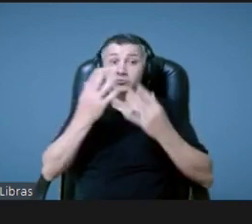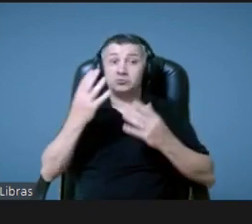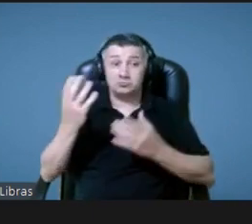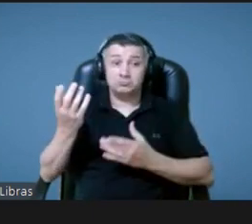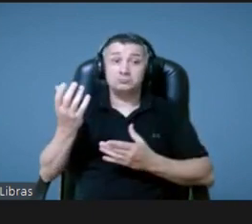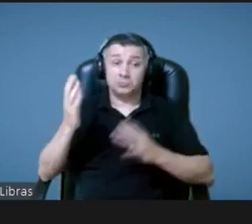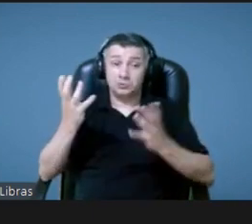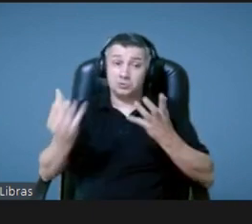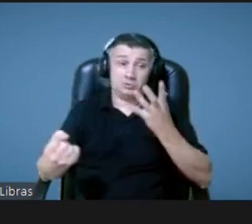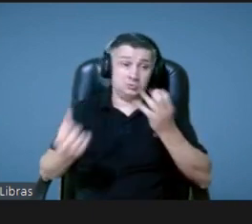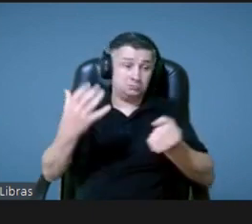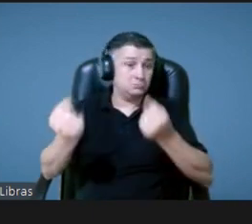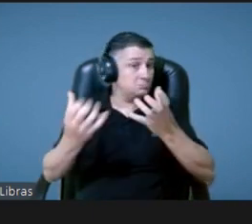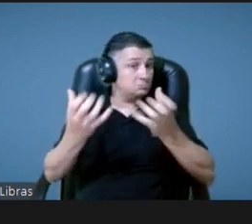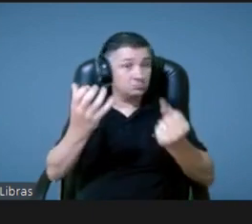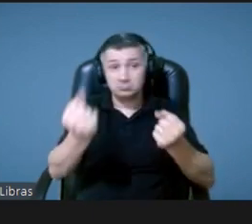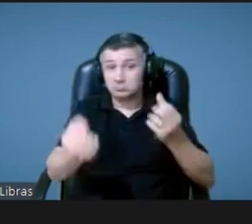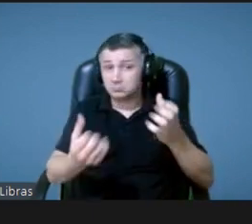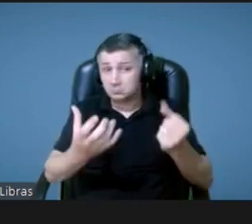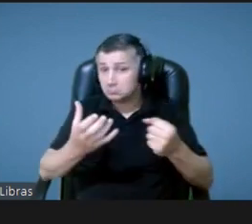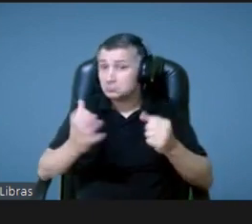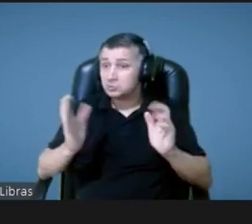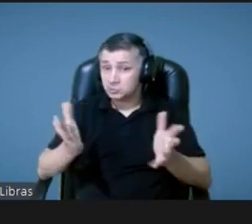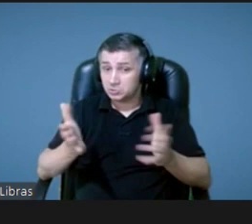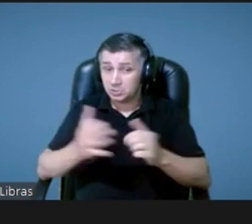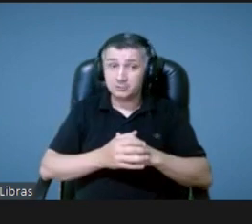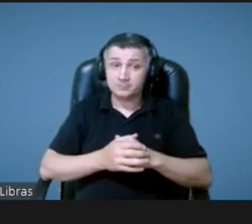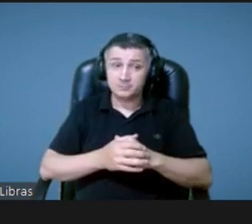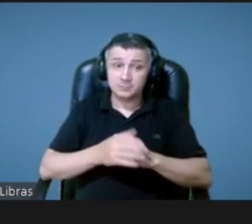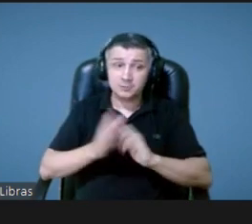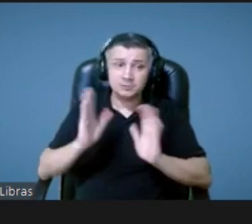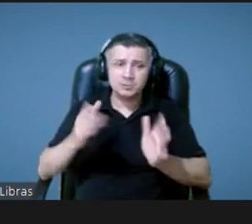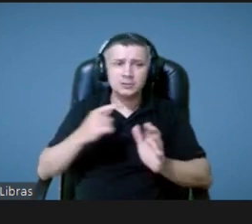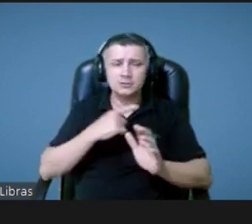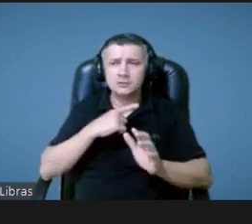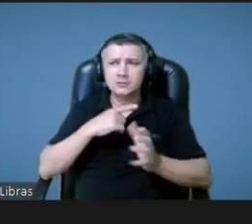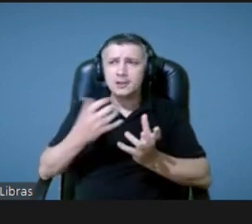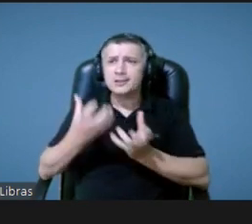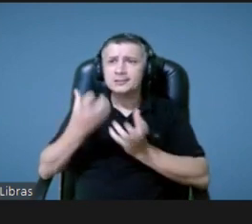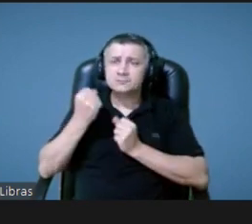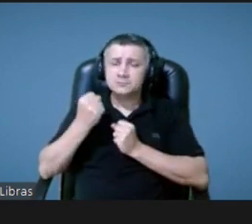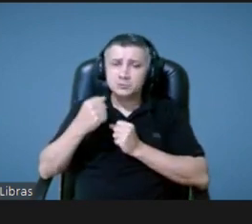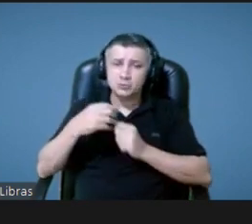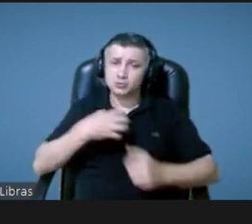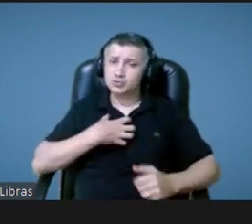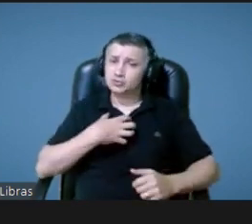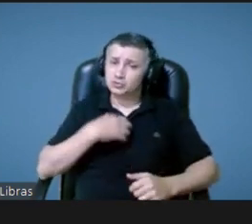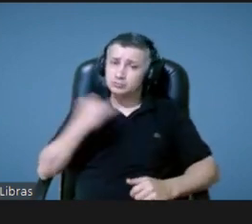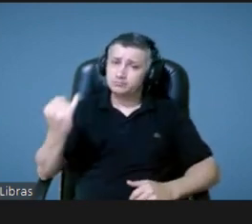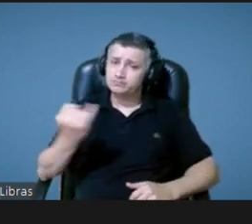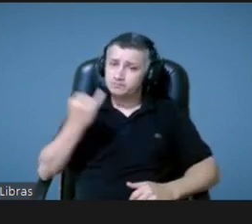we have been surprised because it has been very well received.